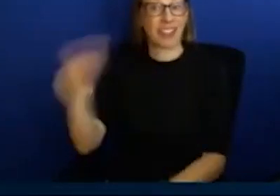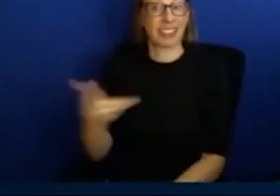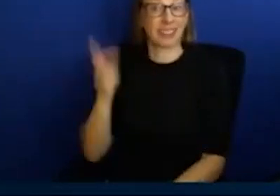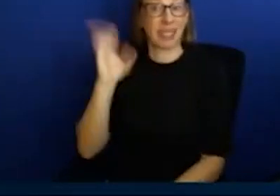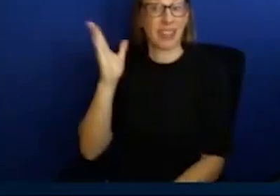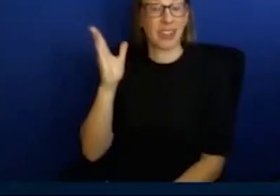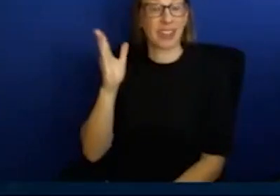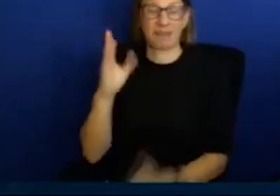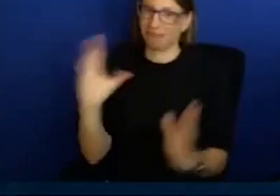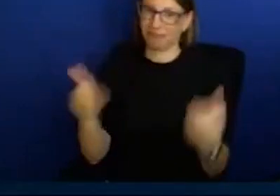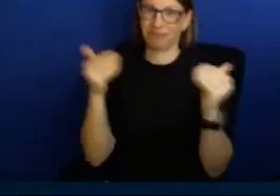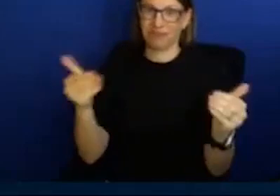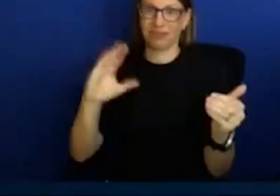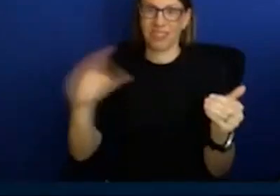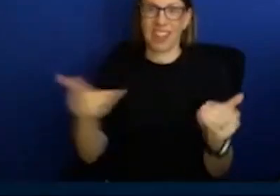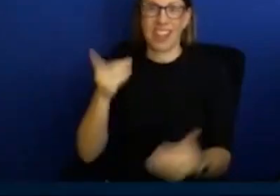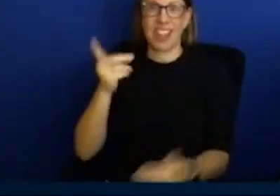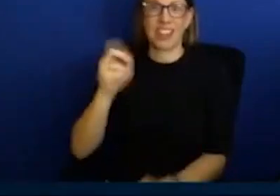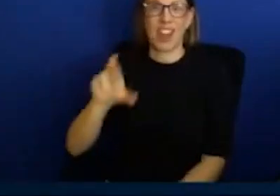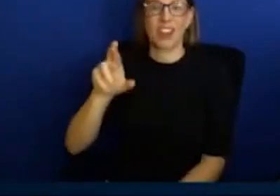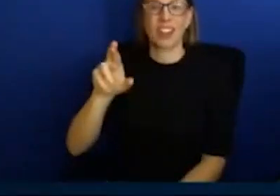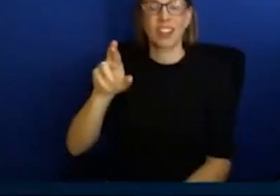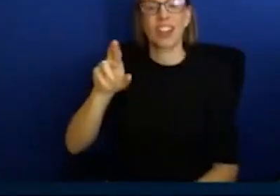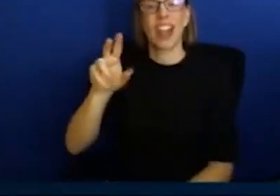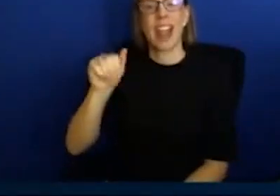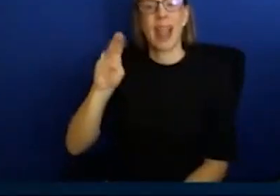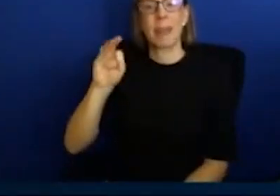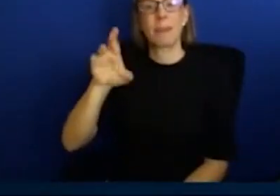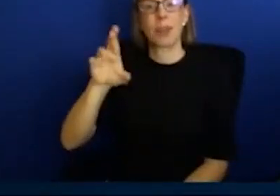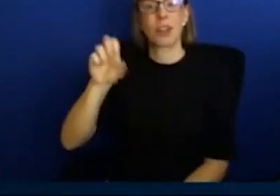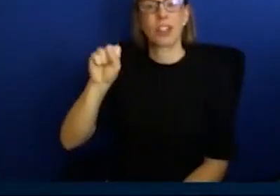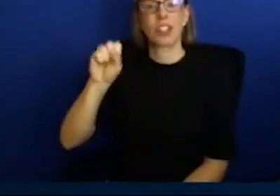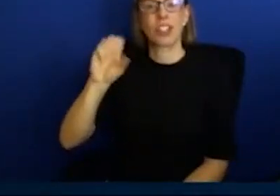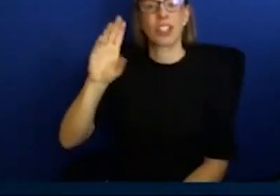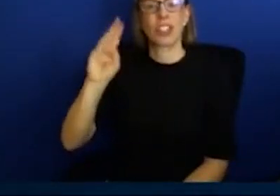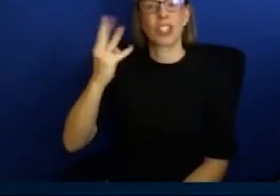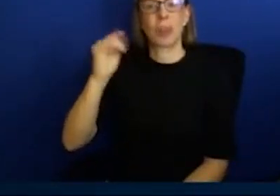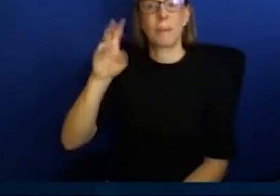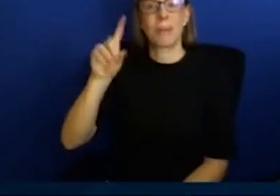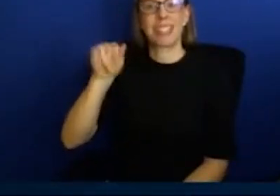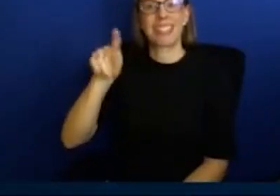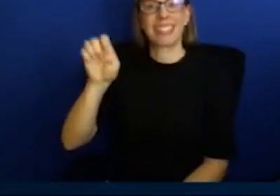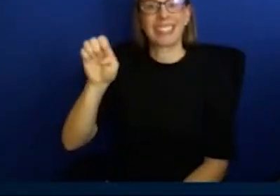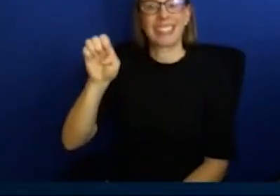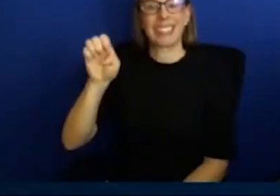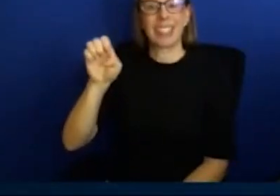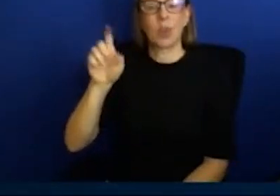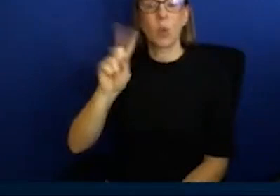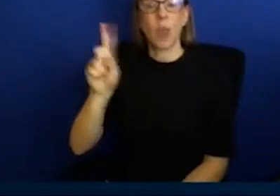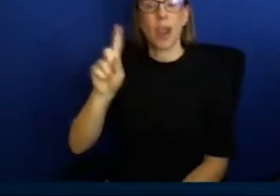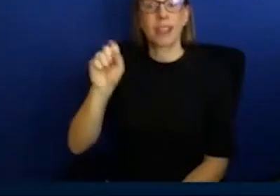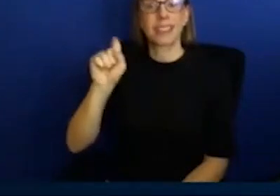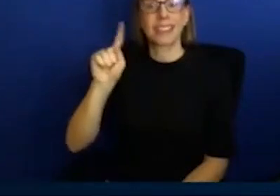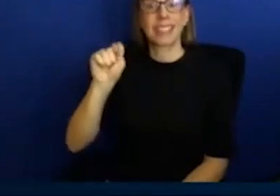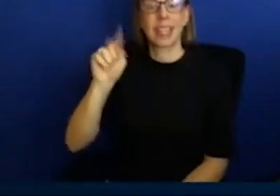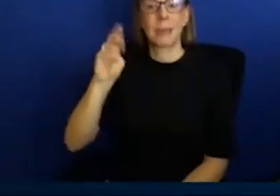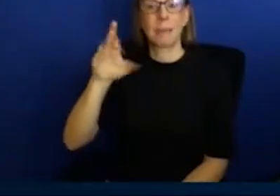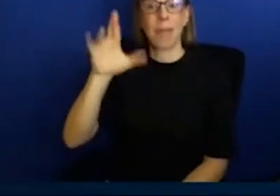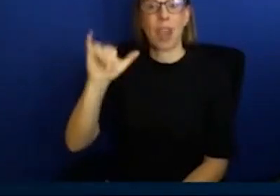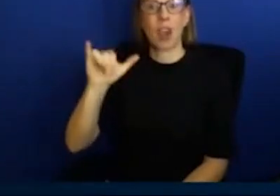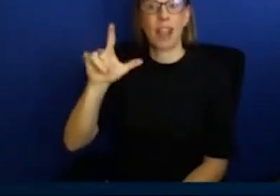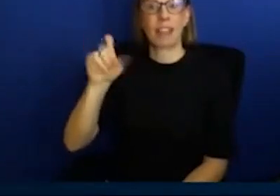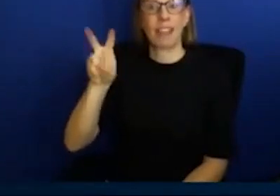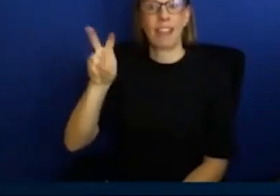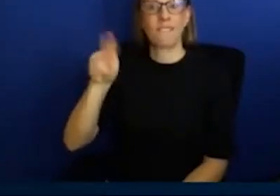to our guest, Dr. Amber Schmidtke. She is the Chair of Natural Sciences and Mathematics at the University of St. Mary in Leavenworth. Dr.